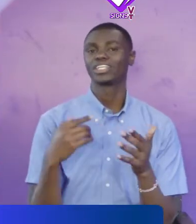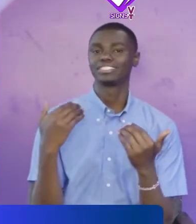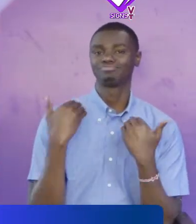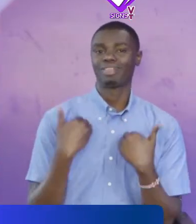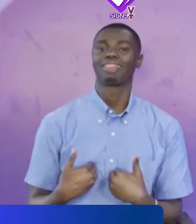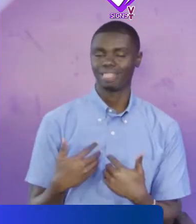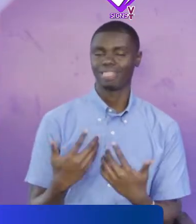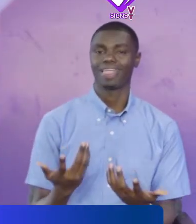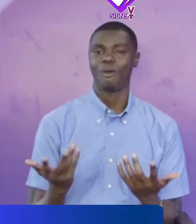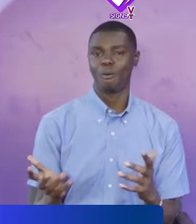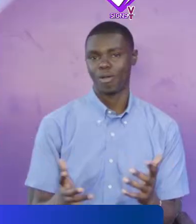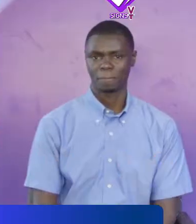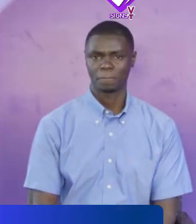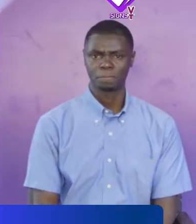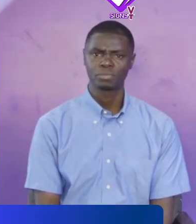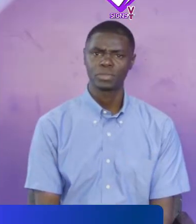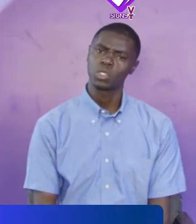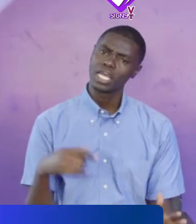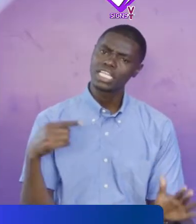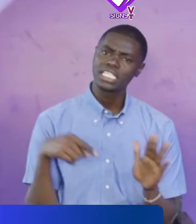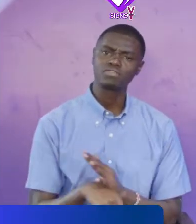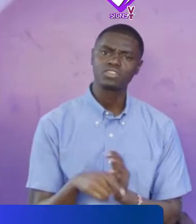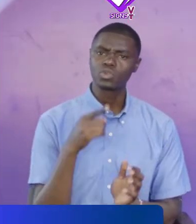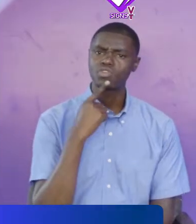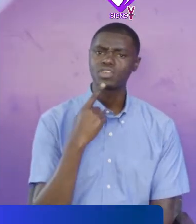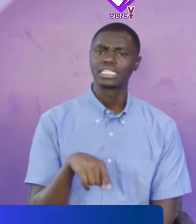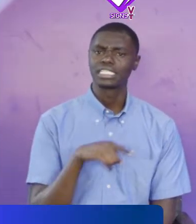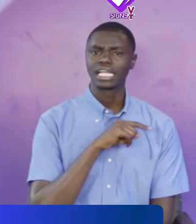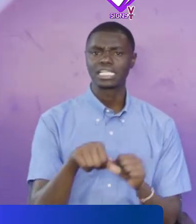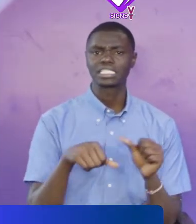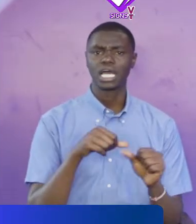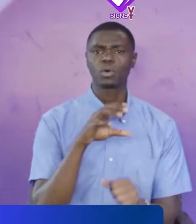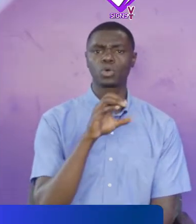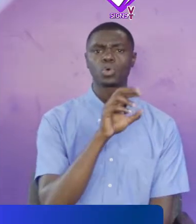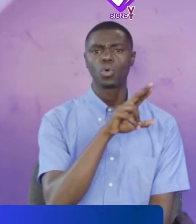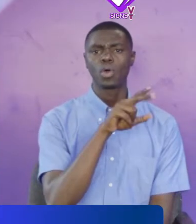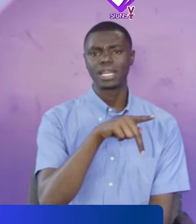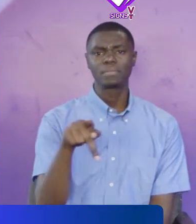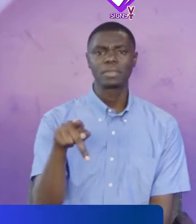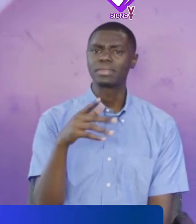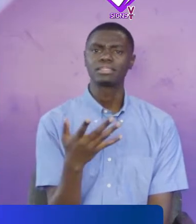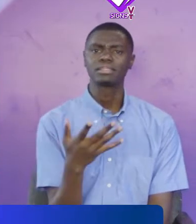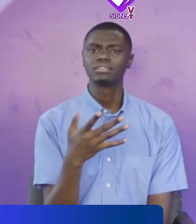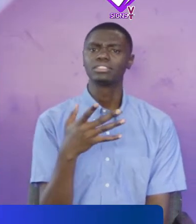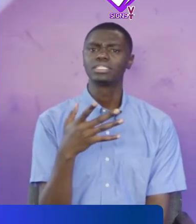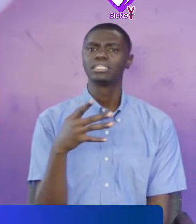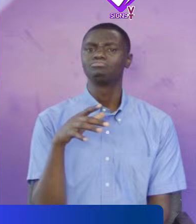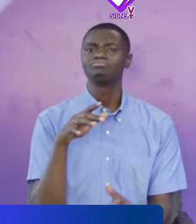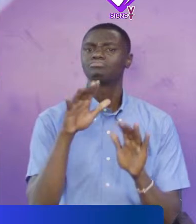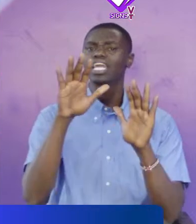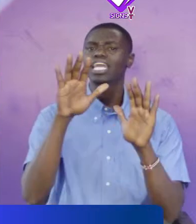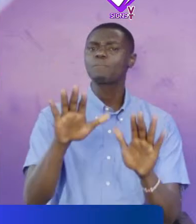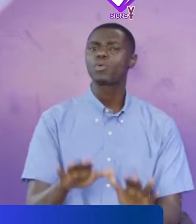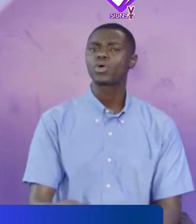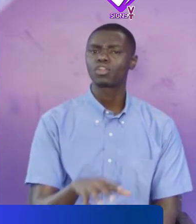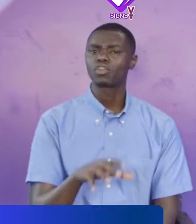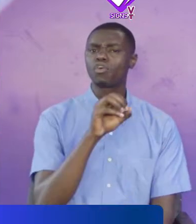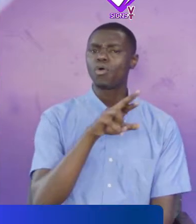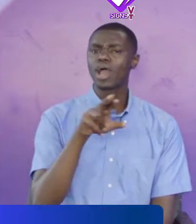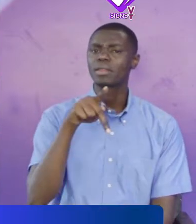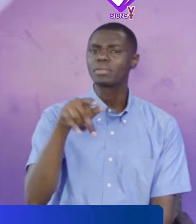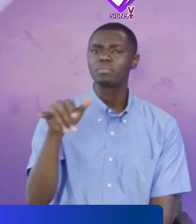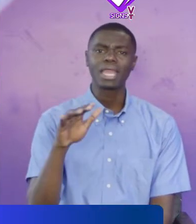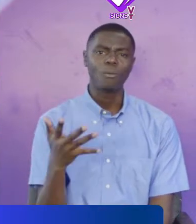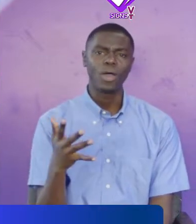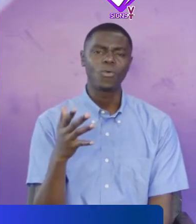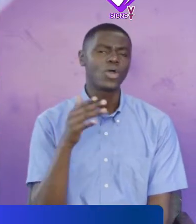Correct. Extensively, tell us a little bit about the ORPP. How integral is the ORPP? Because we only get to hear